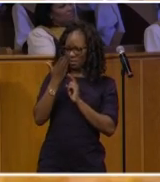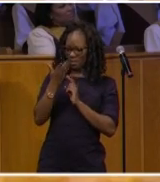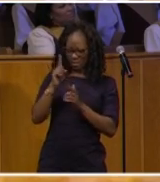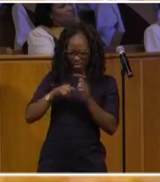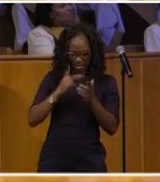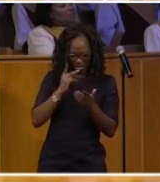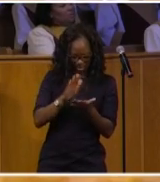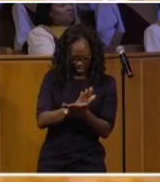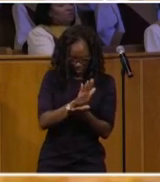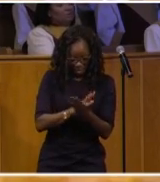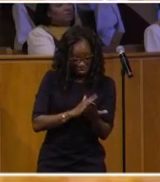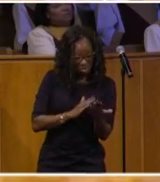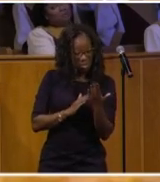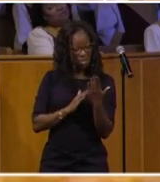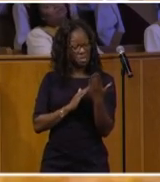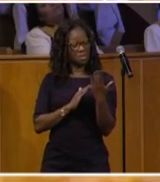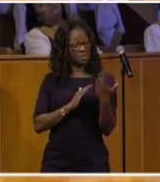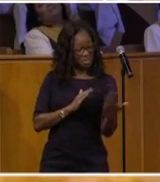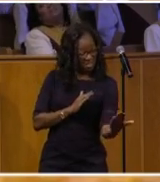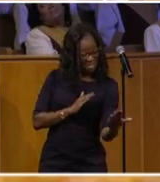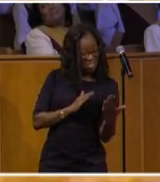paper.